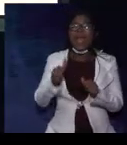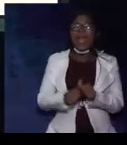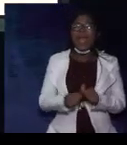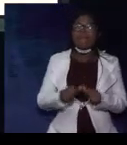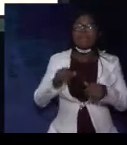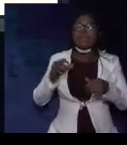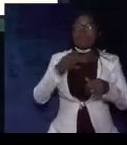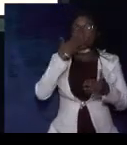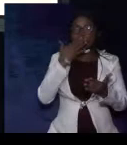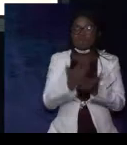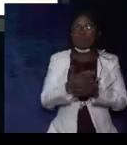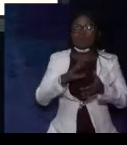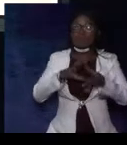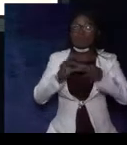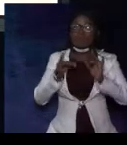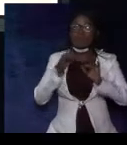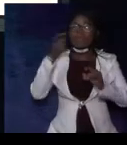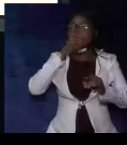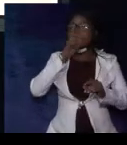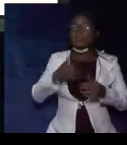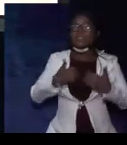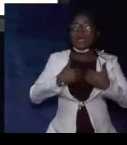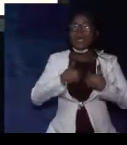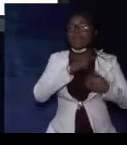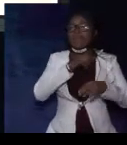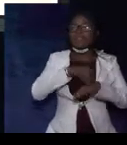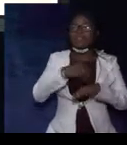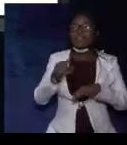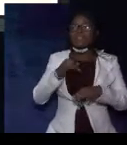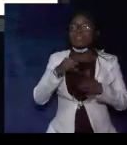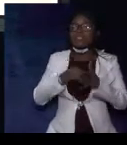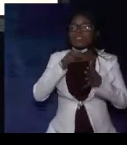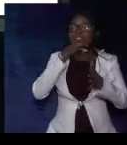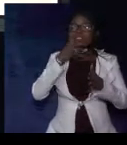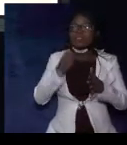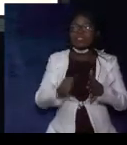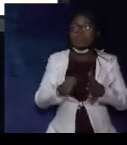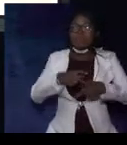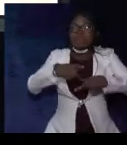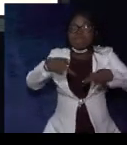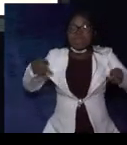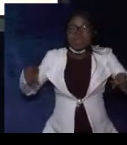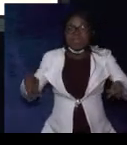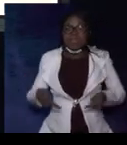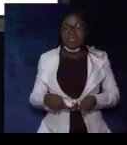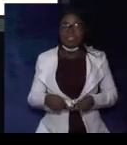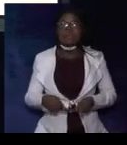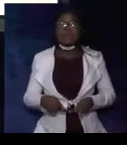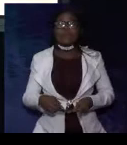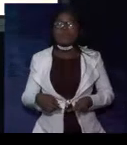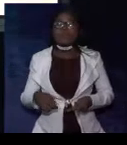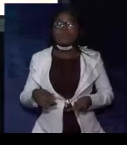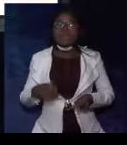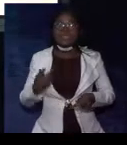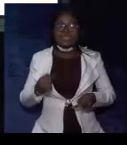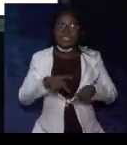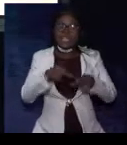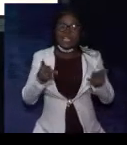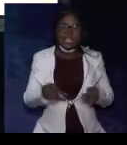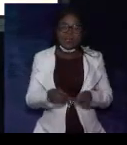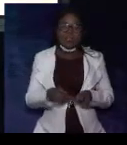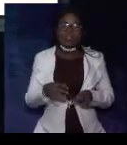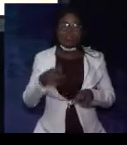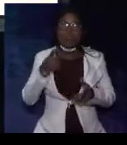Every good story must have a setting. The setting is the location of the action.